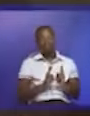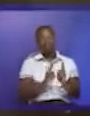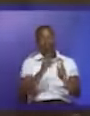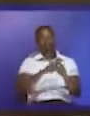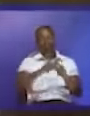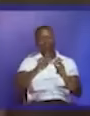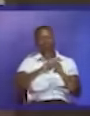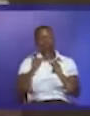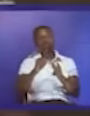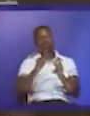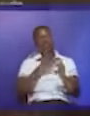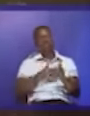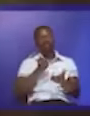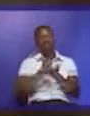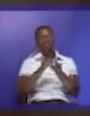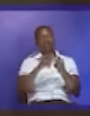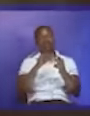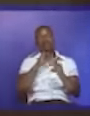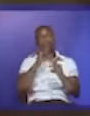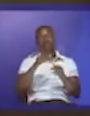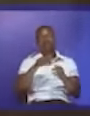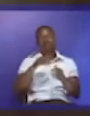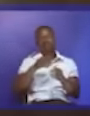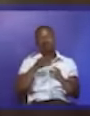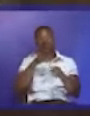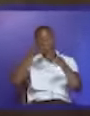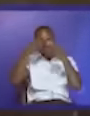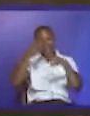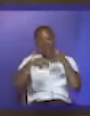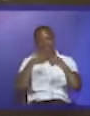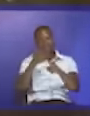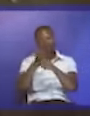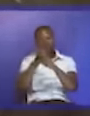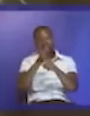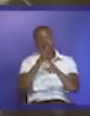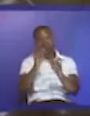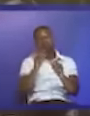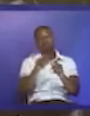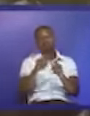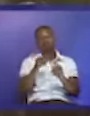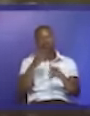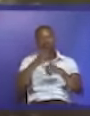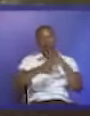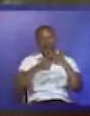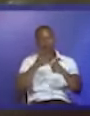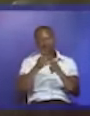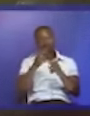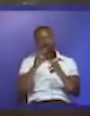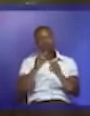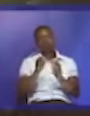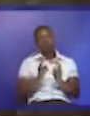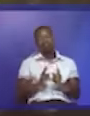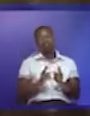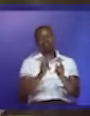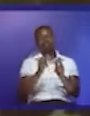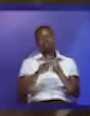so they don't injure themselves. Please help them. Help them. Help them. The grace for speed. Help that man. Please help them. Help them.